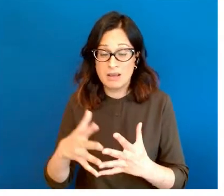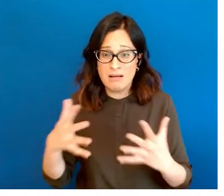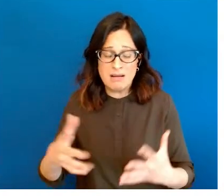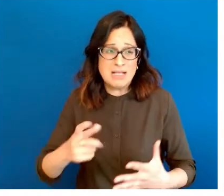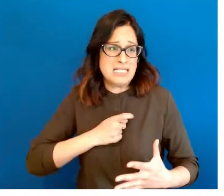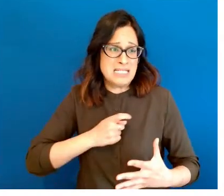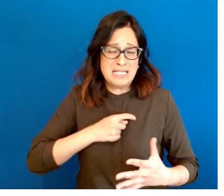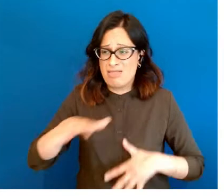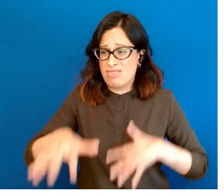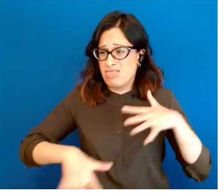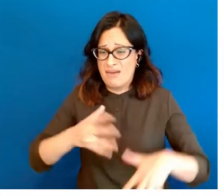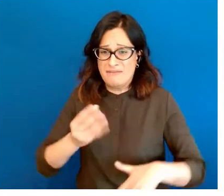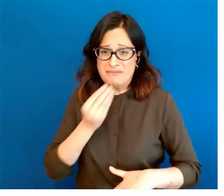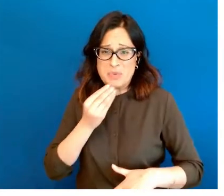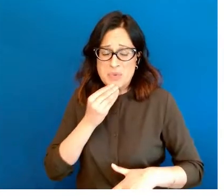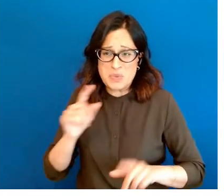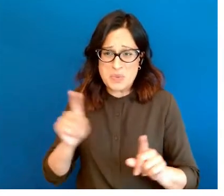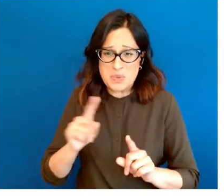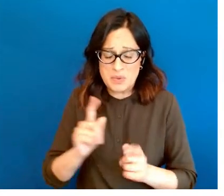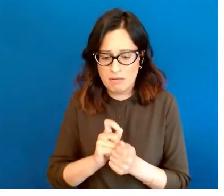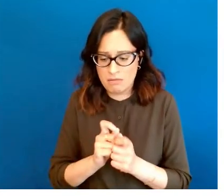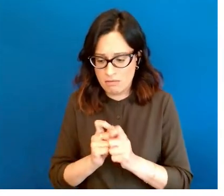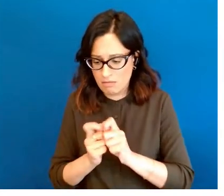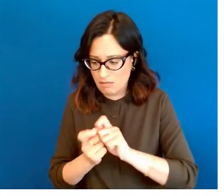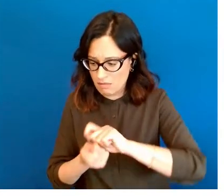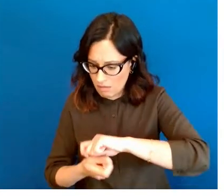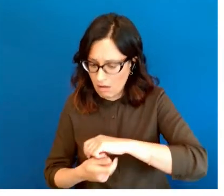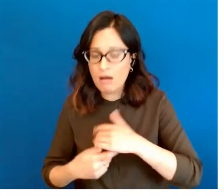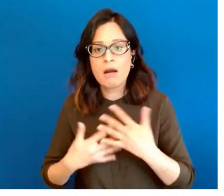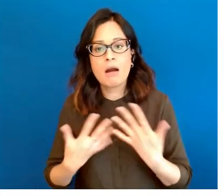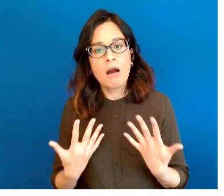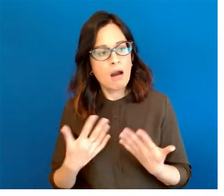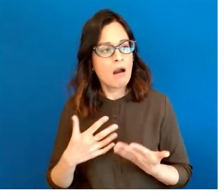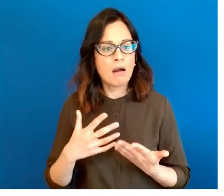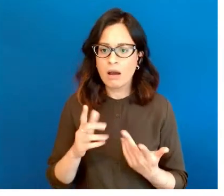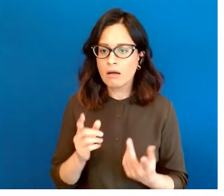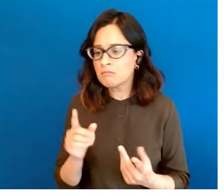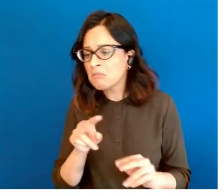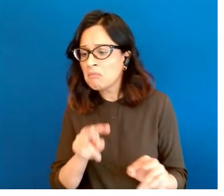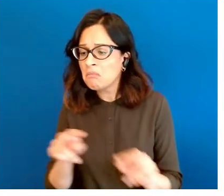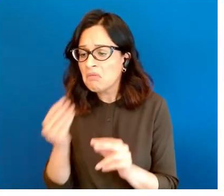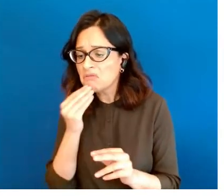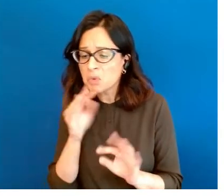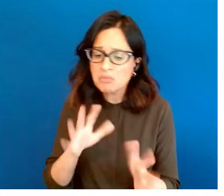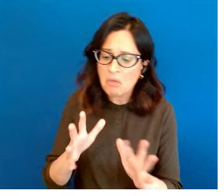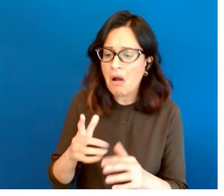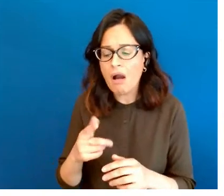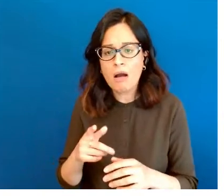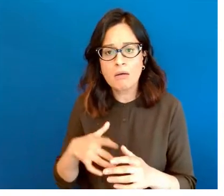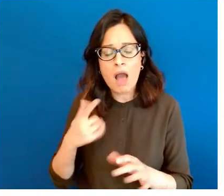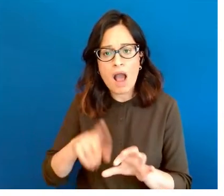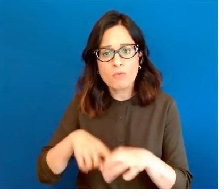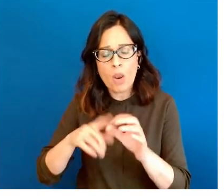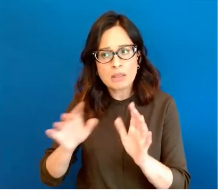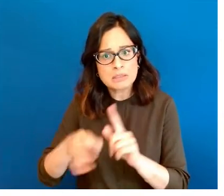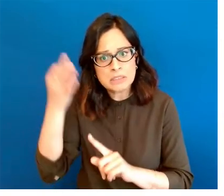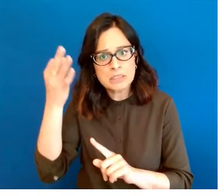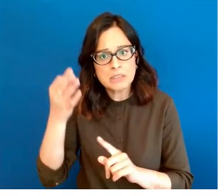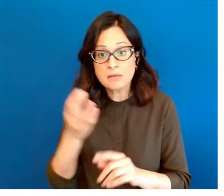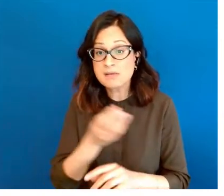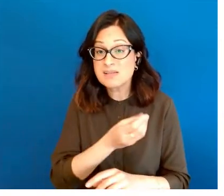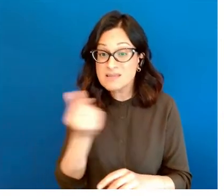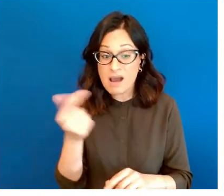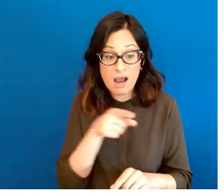food to then developing a more normal approach to food and a much better quality of life. There's some other people where I just